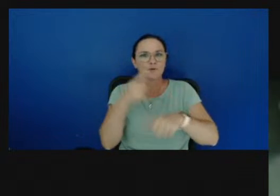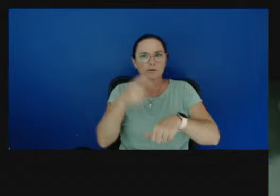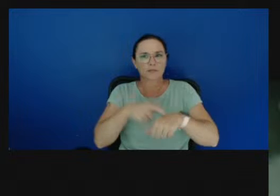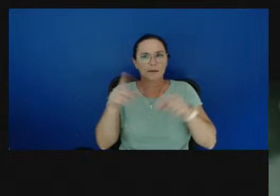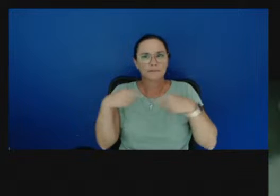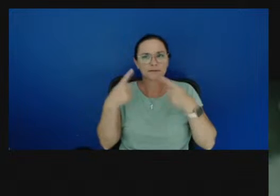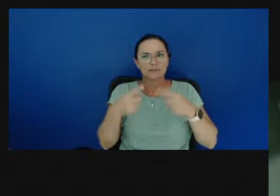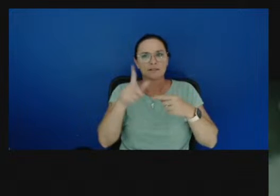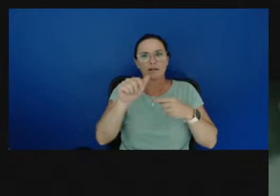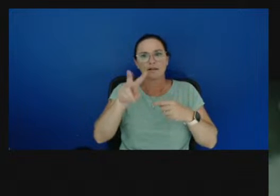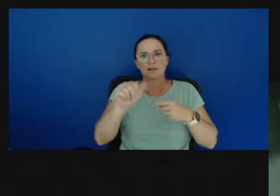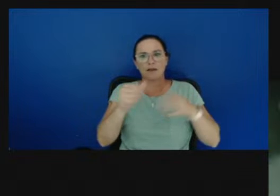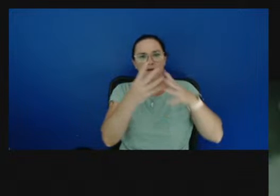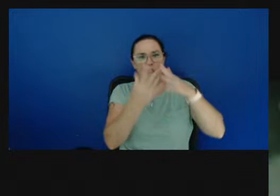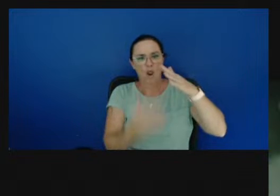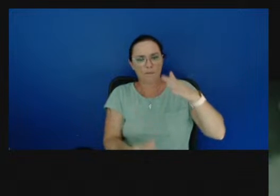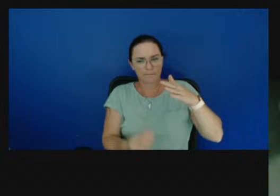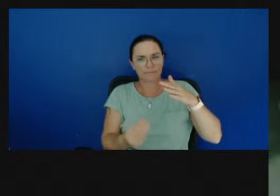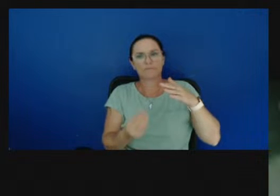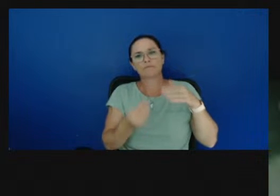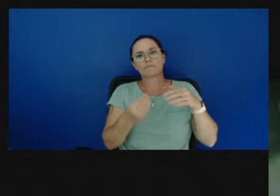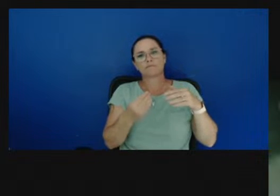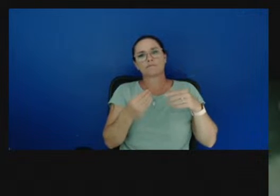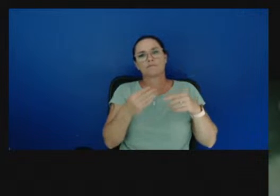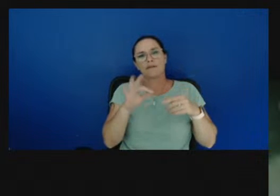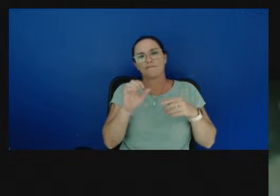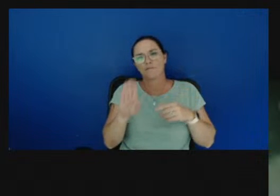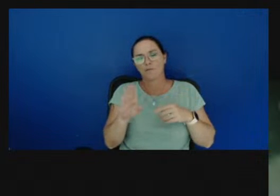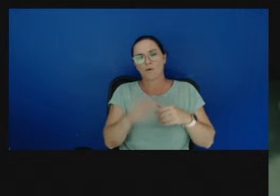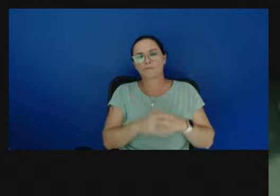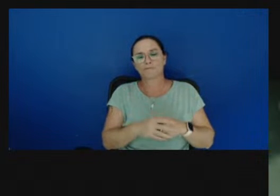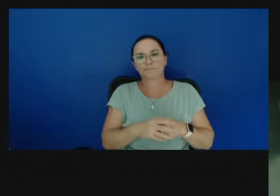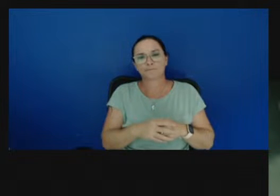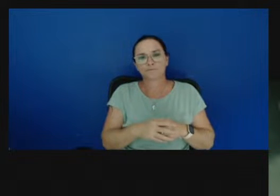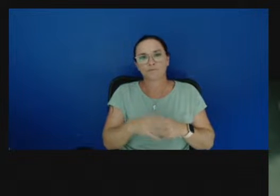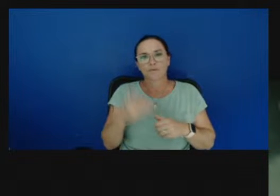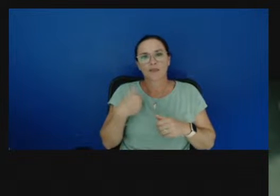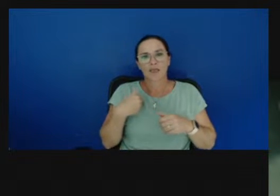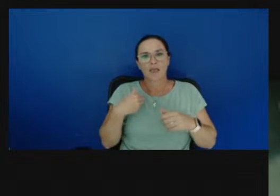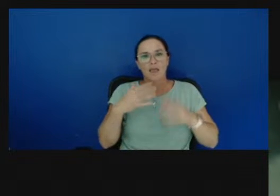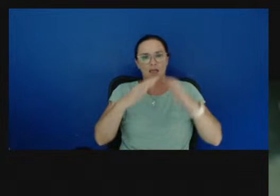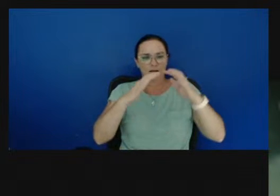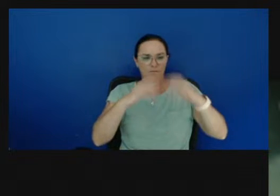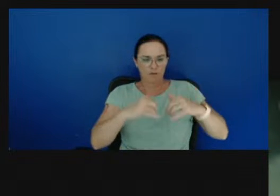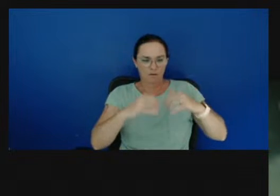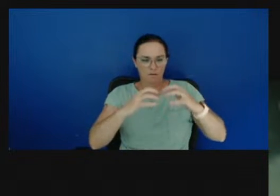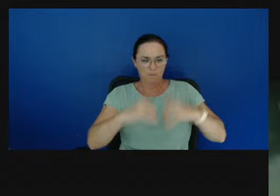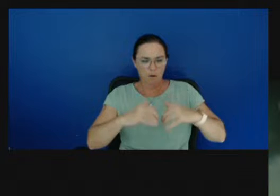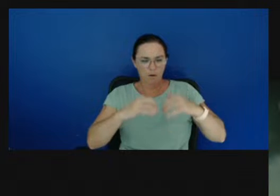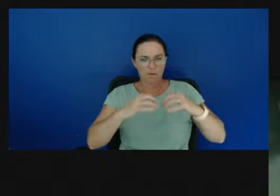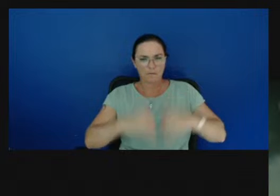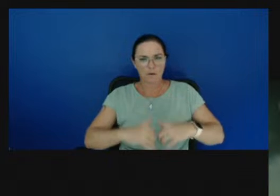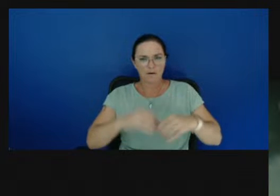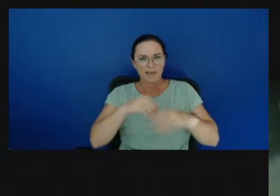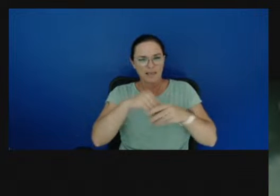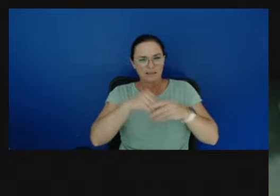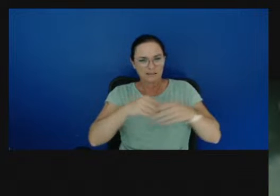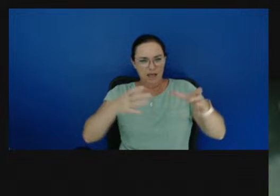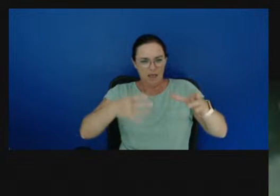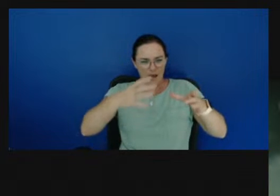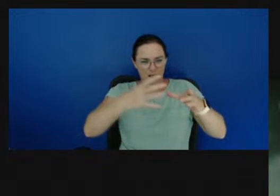vanished from Halemaumau in February. Avalanches and dust clouds began as the floor of Halemaumau dropped away, and